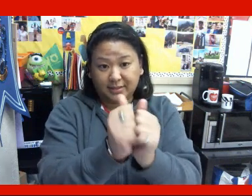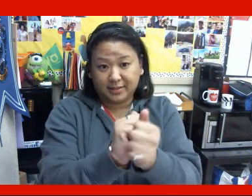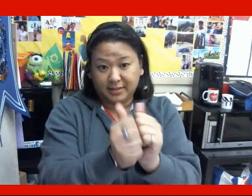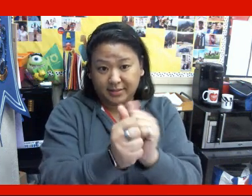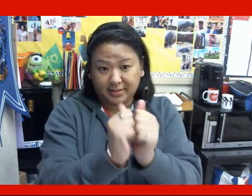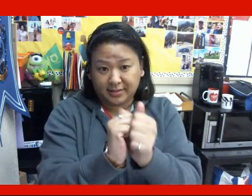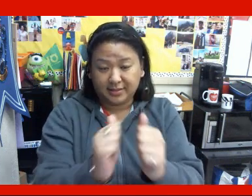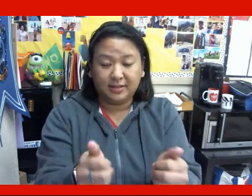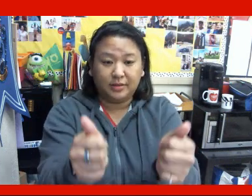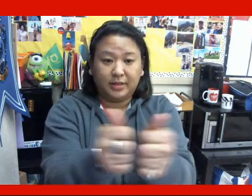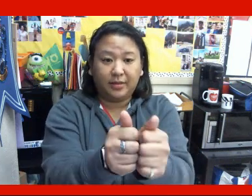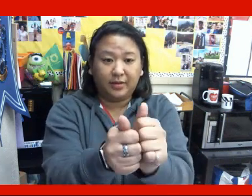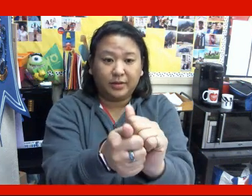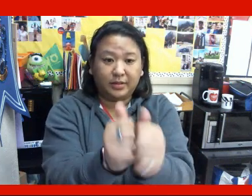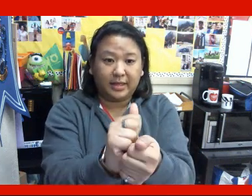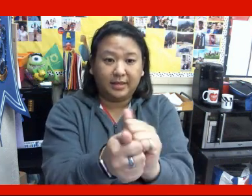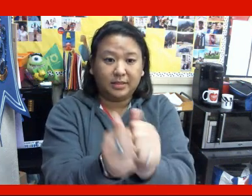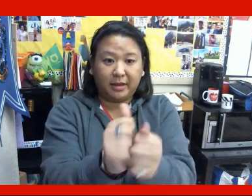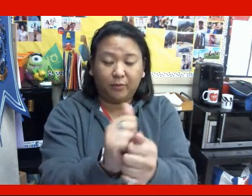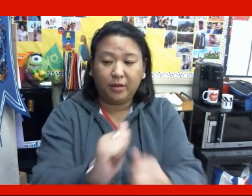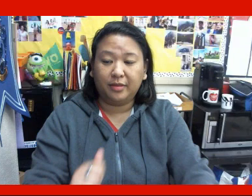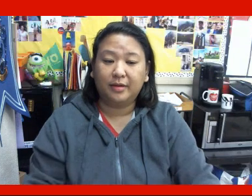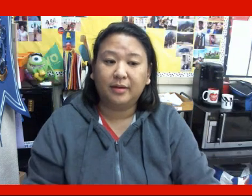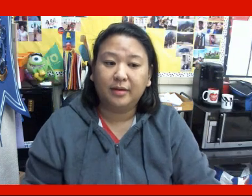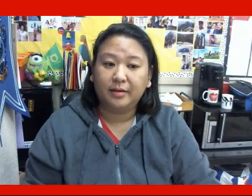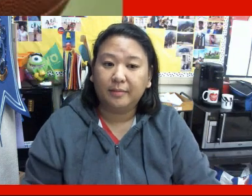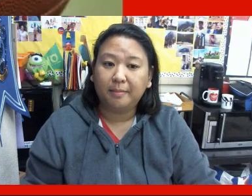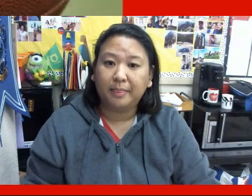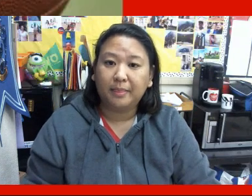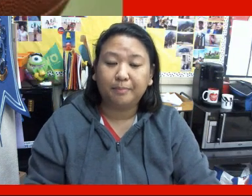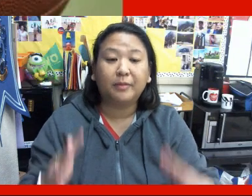Sports. Together and it goes like this, back and forth.